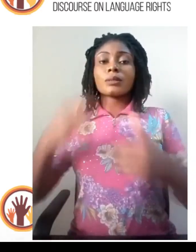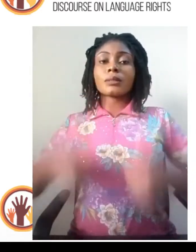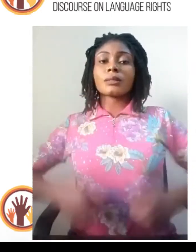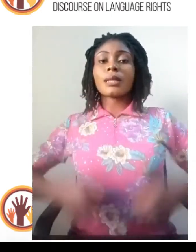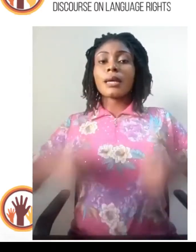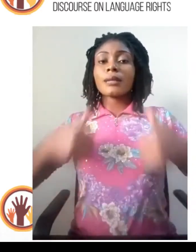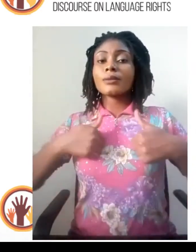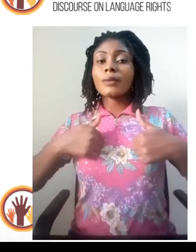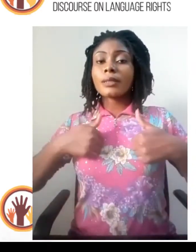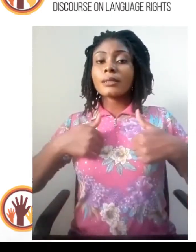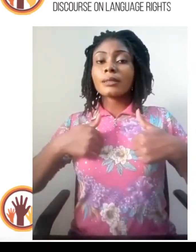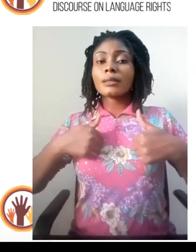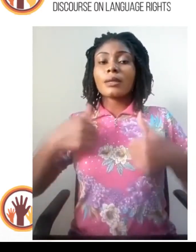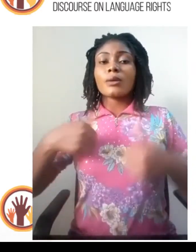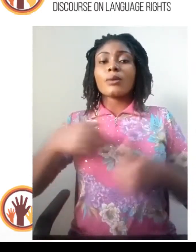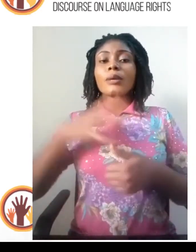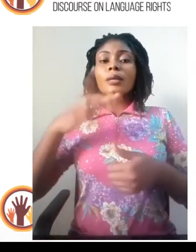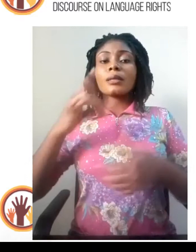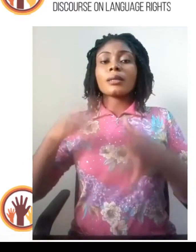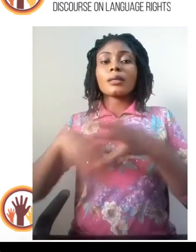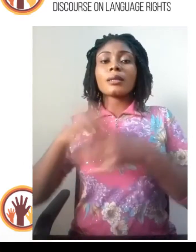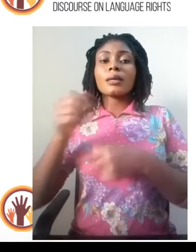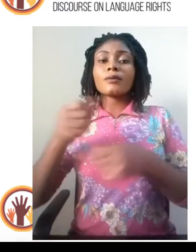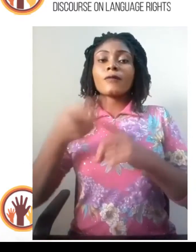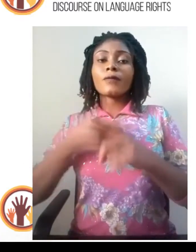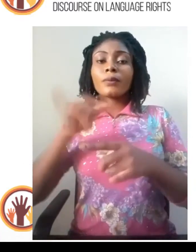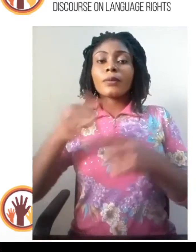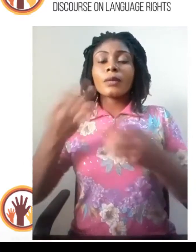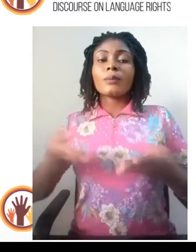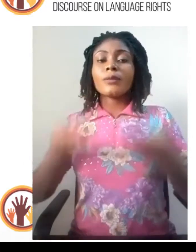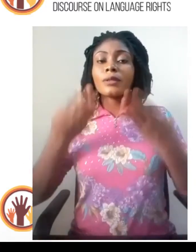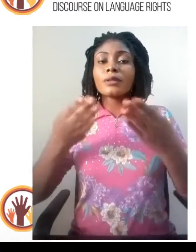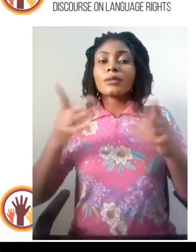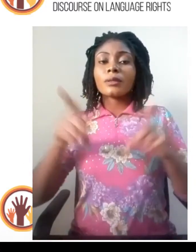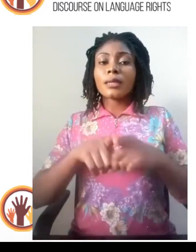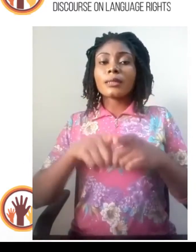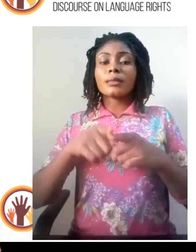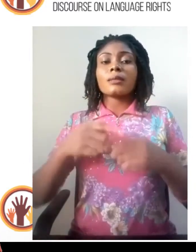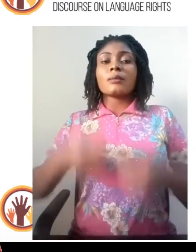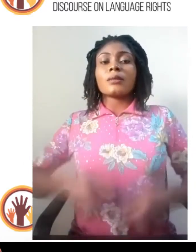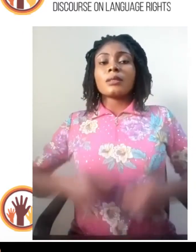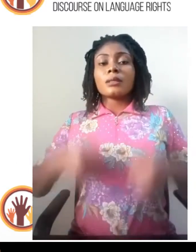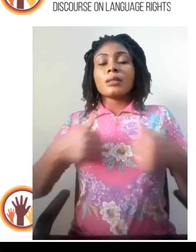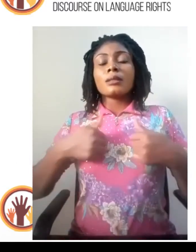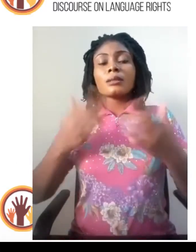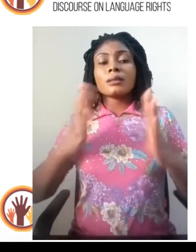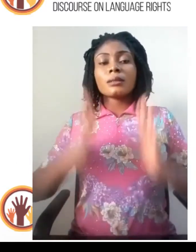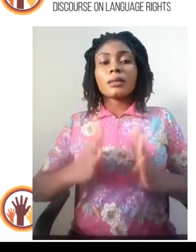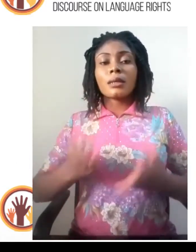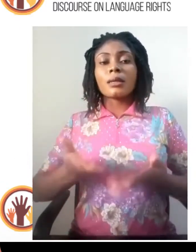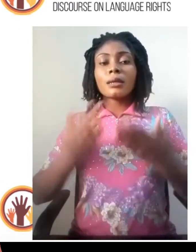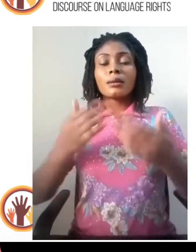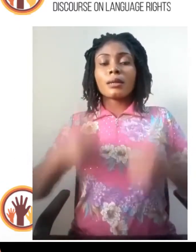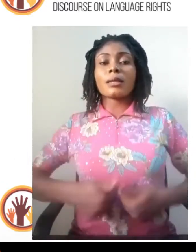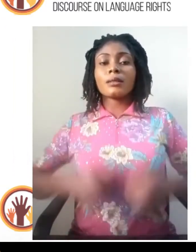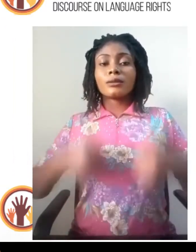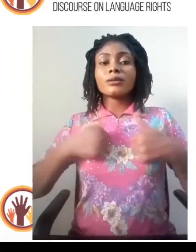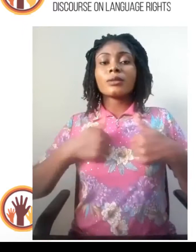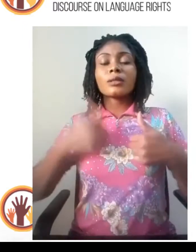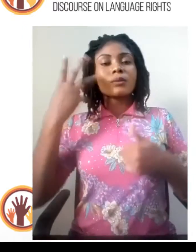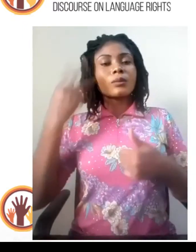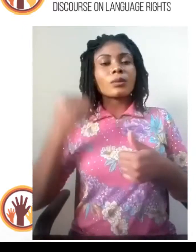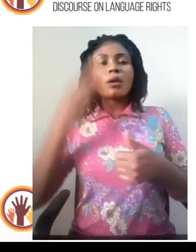their presentation as the presentation address is the question of why do researchers need to work with deaf signers